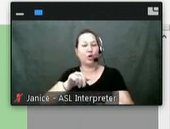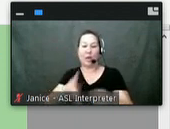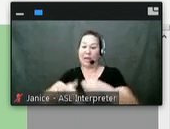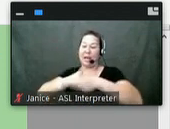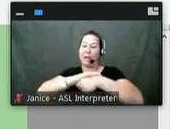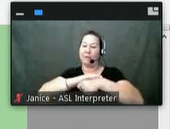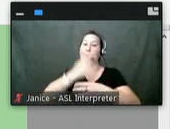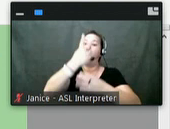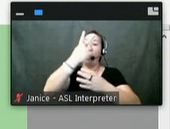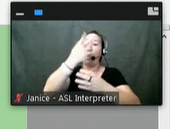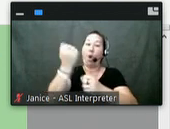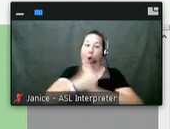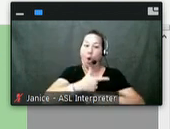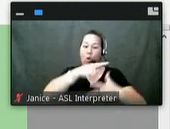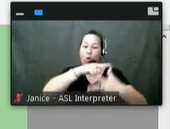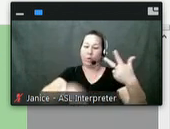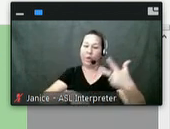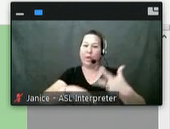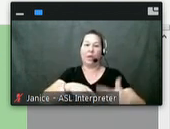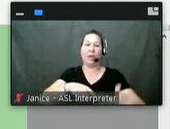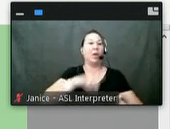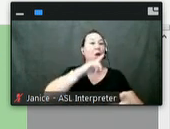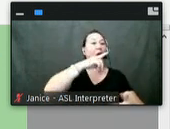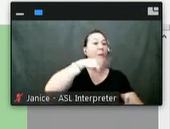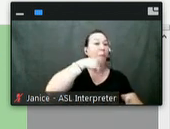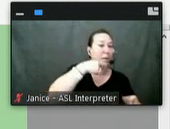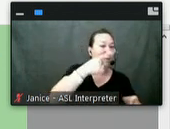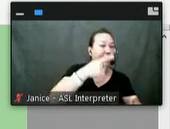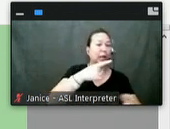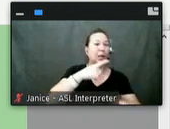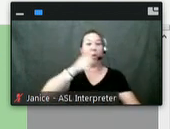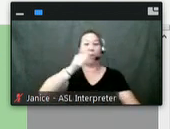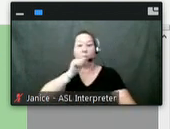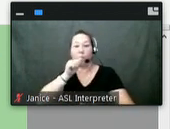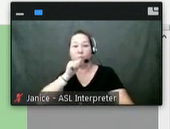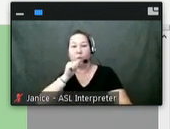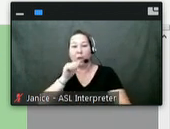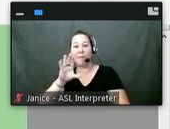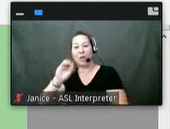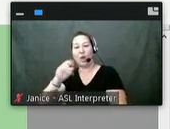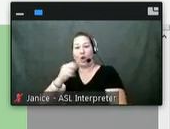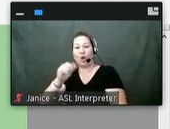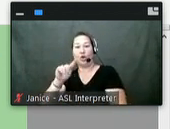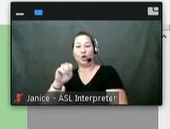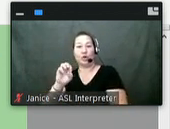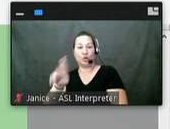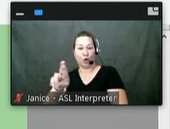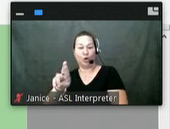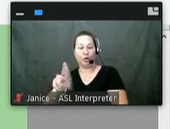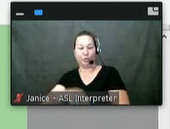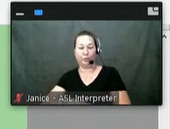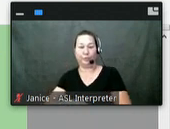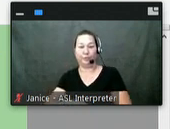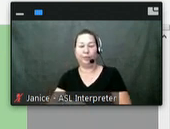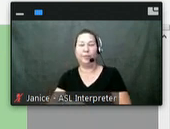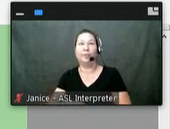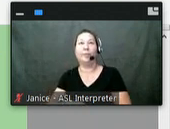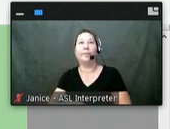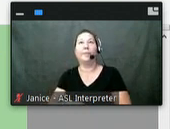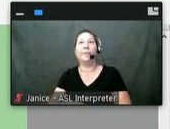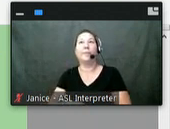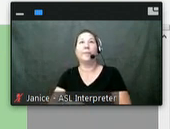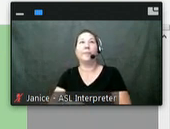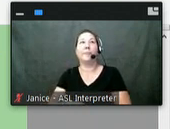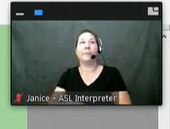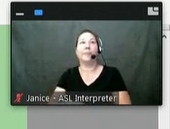charter schools. It doesn't exempt any school from the health orders. And then let's say we are